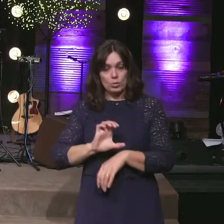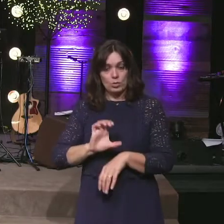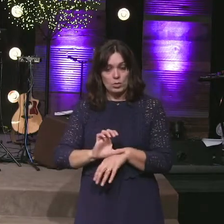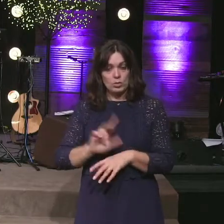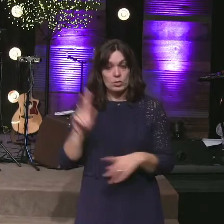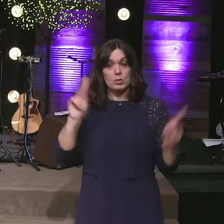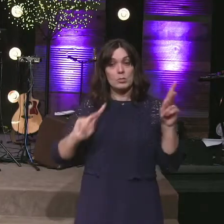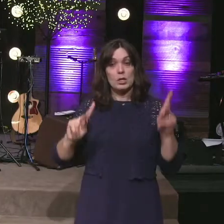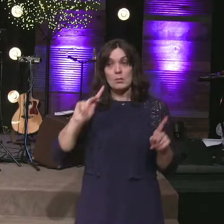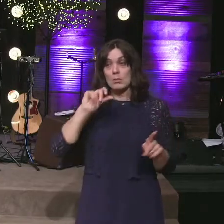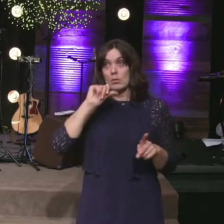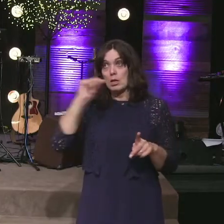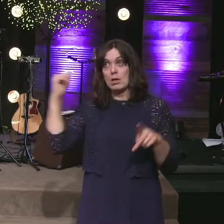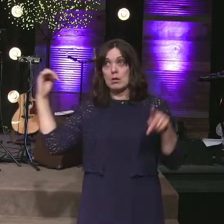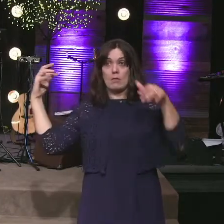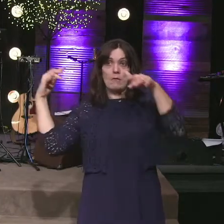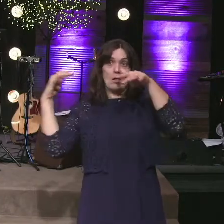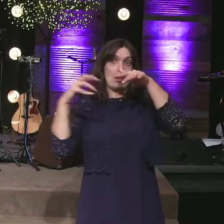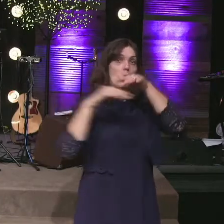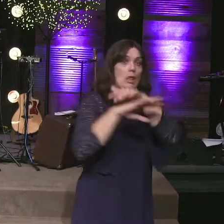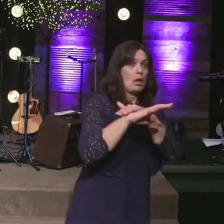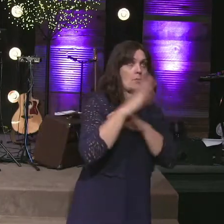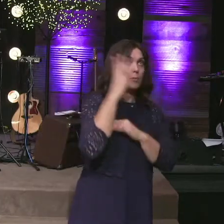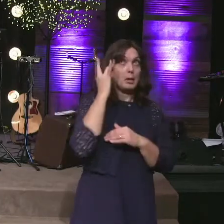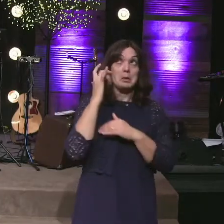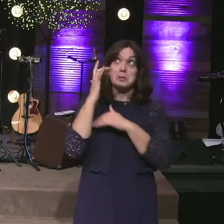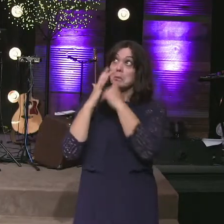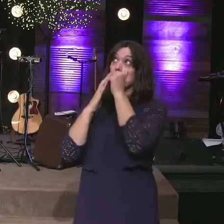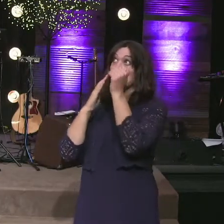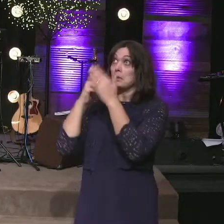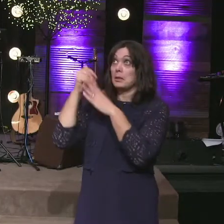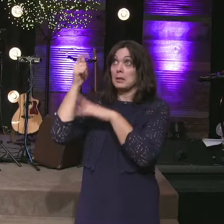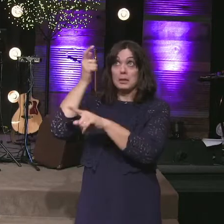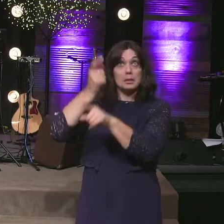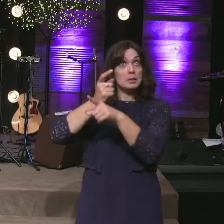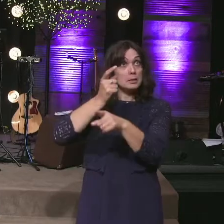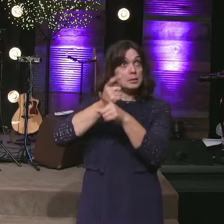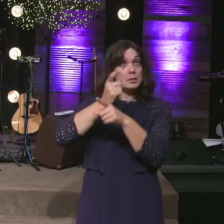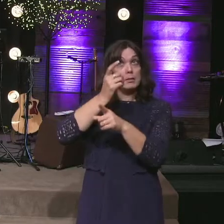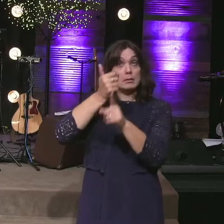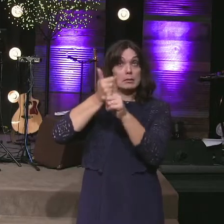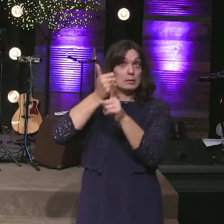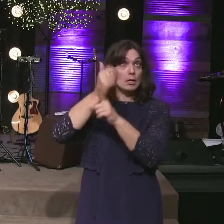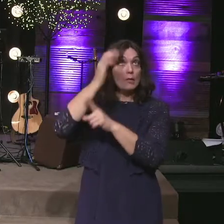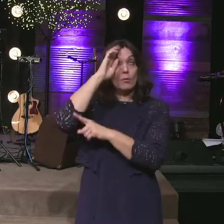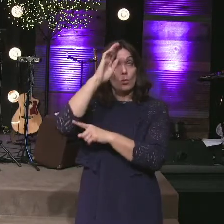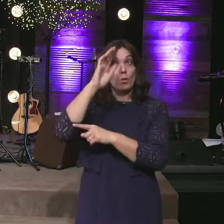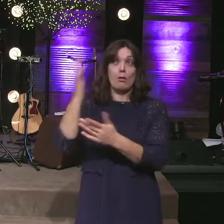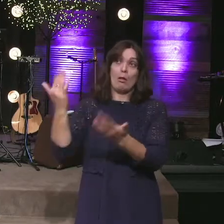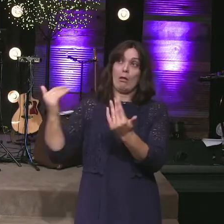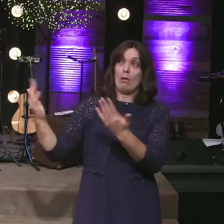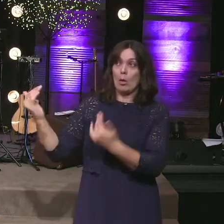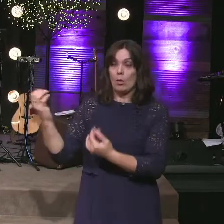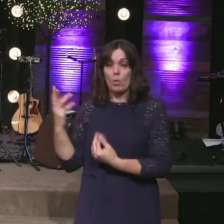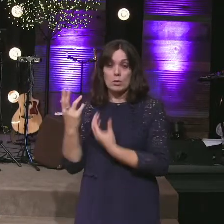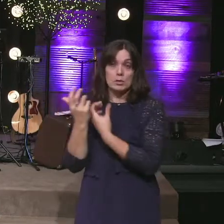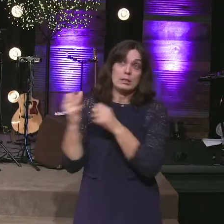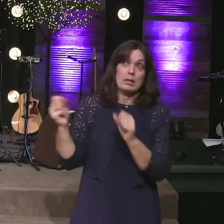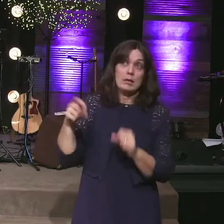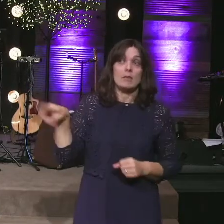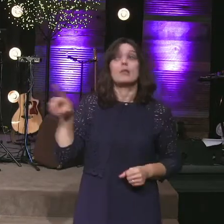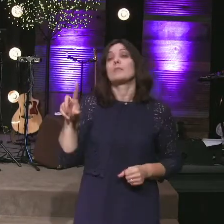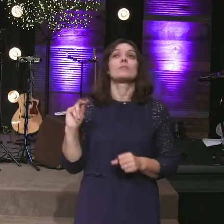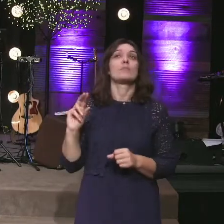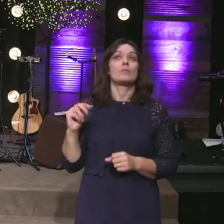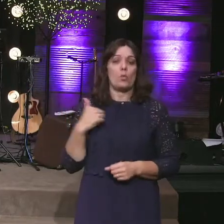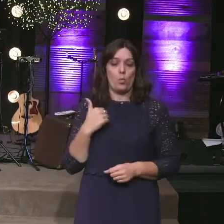flooding into this building because the building is going to attract them or save them. Right?